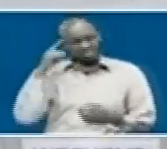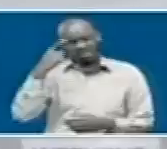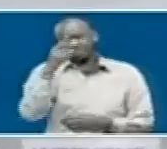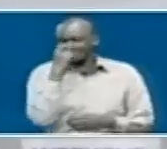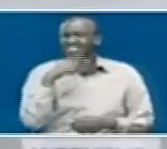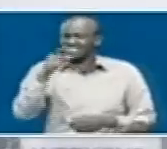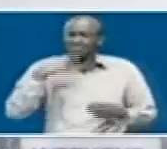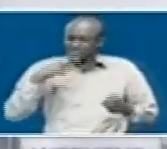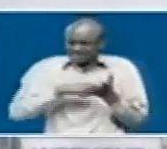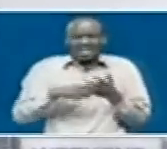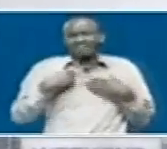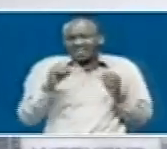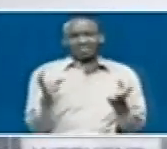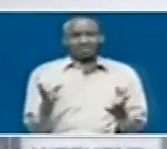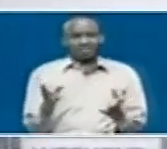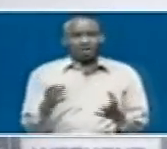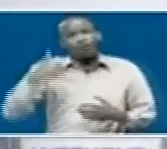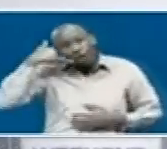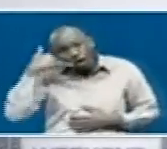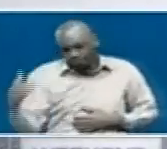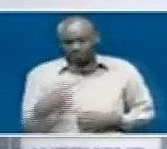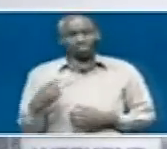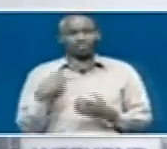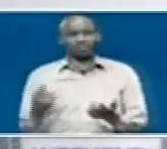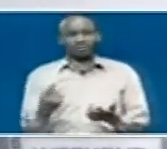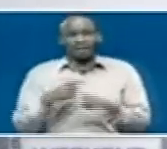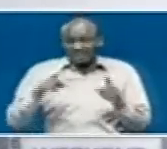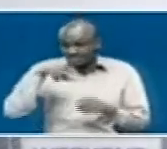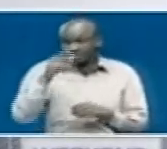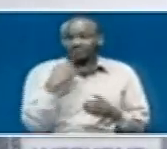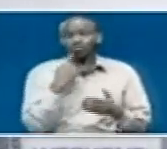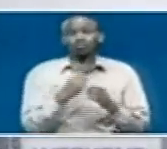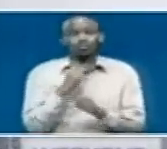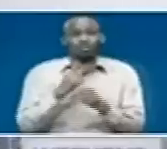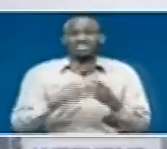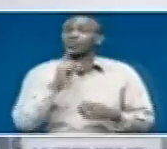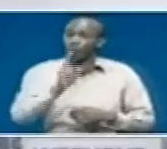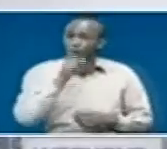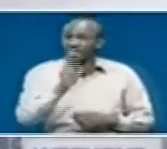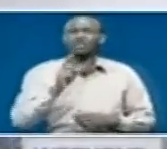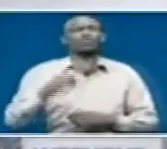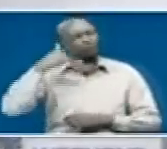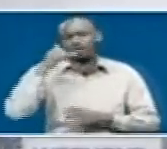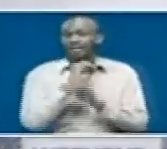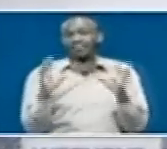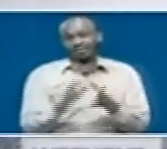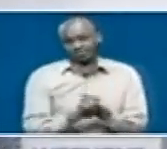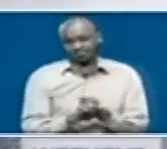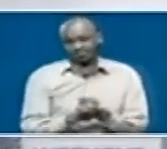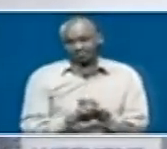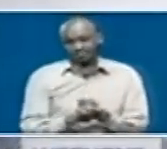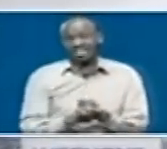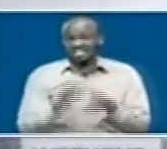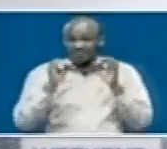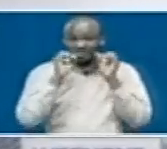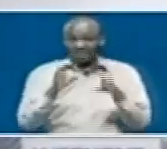their innocence. Asa simu zinaita, lakini walikuwa metu patia warning tusipokee simu.